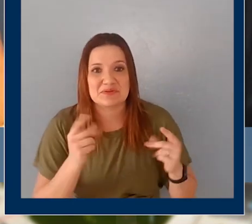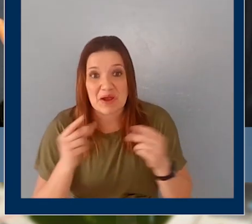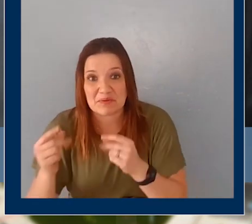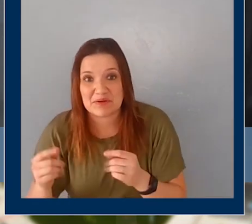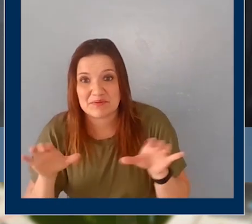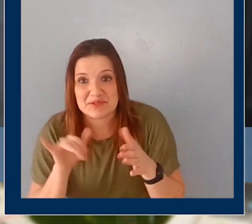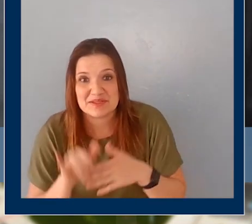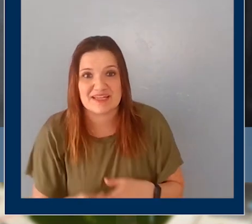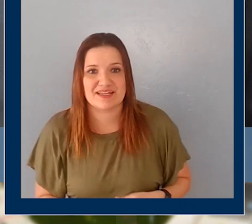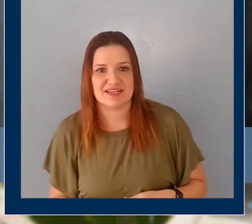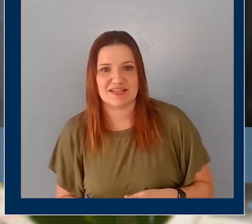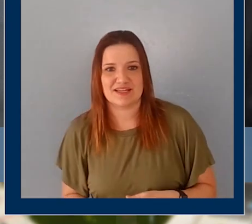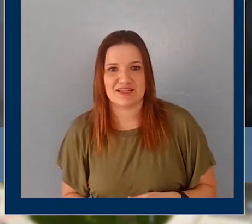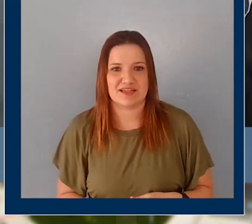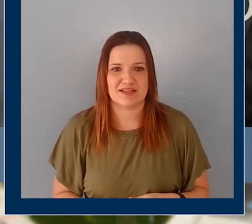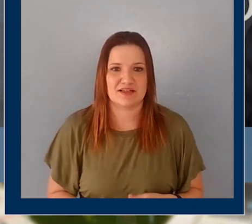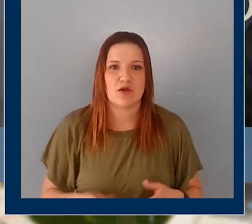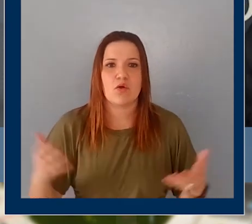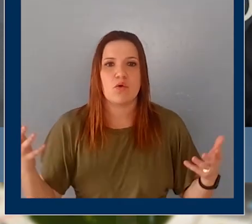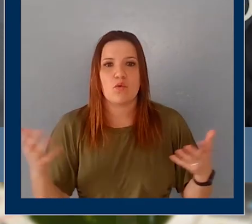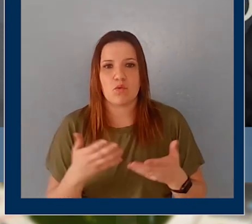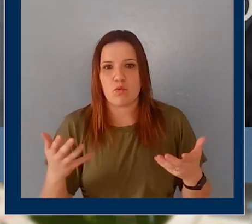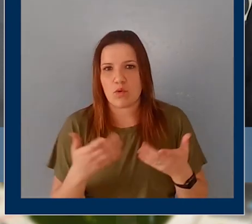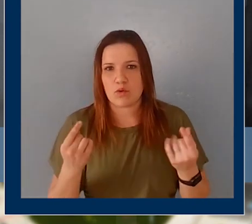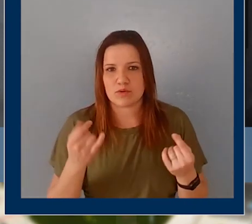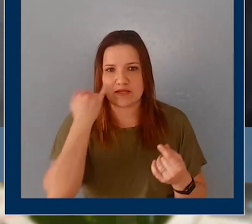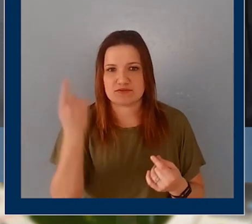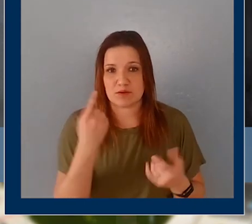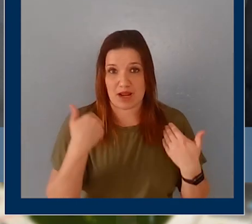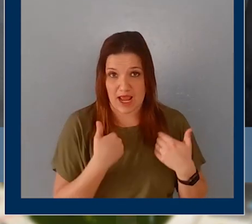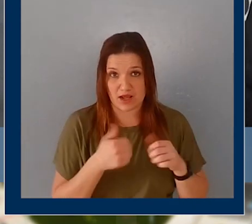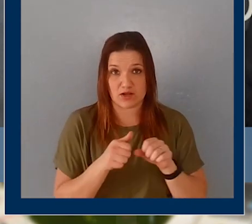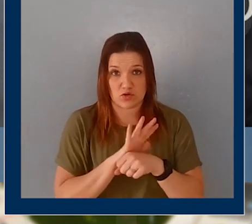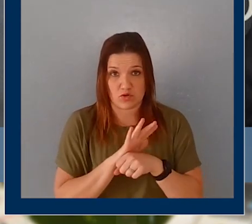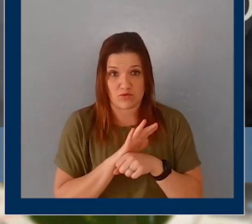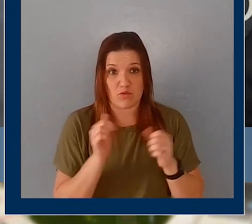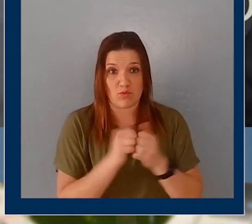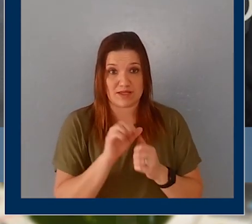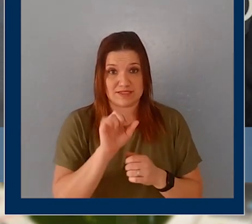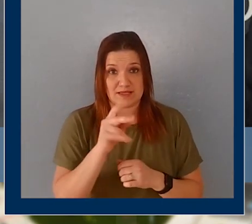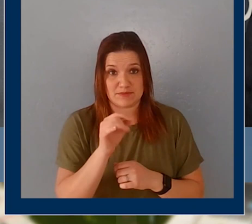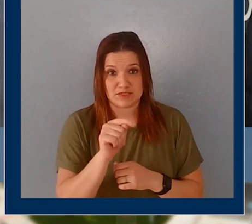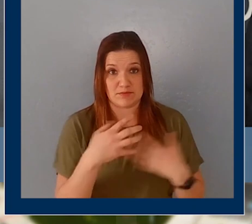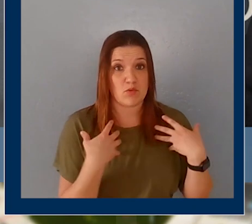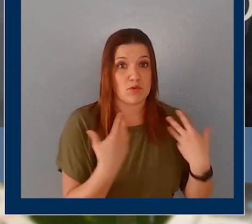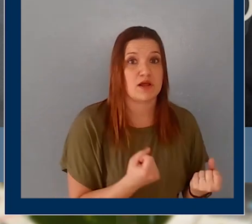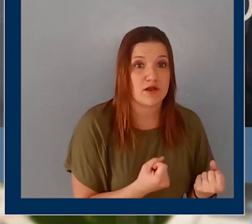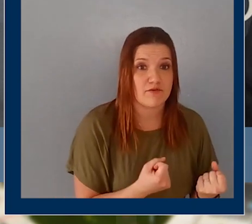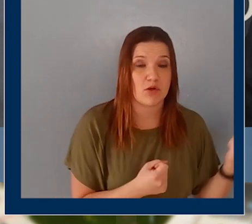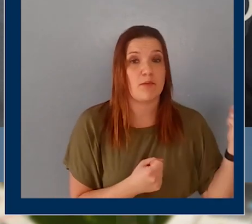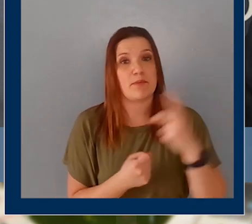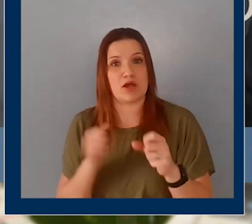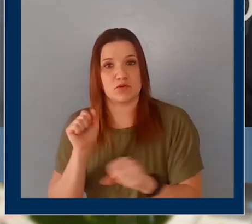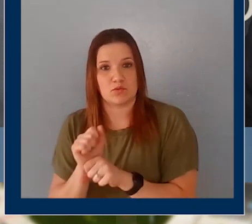deemed? So I think timely question, because I think I heard the answer just the other day from Diane